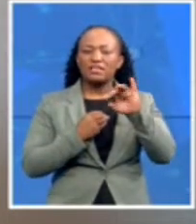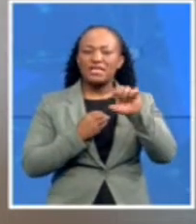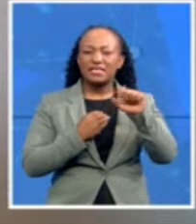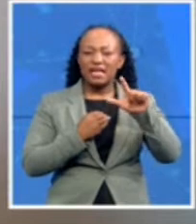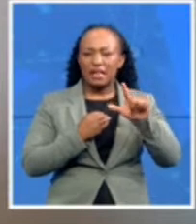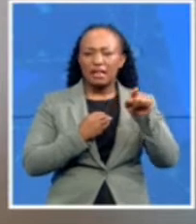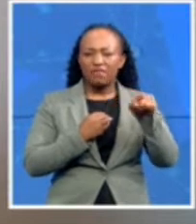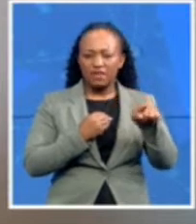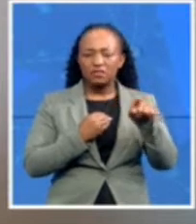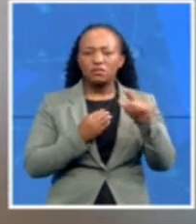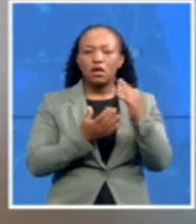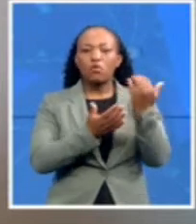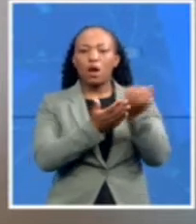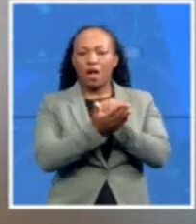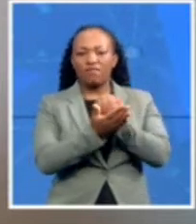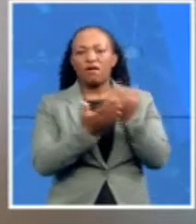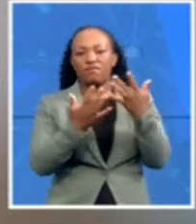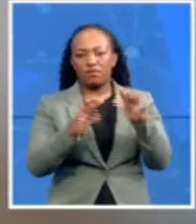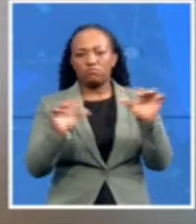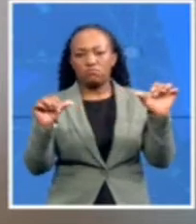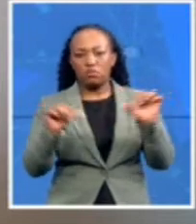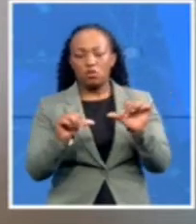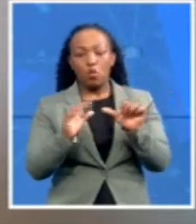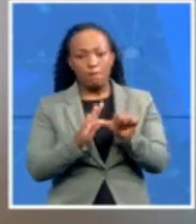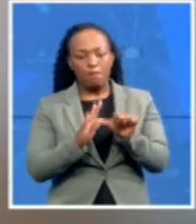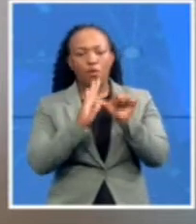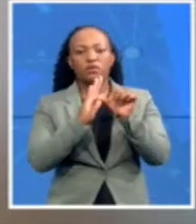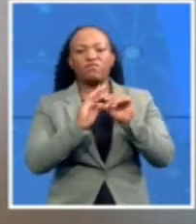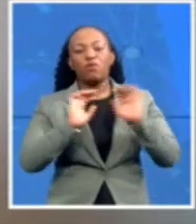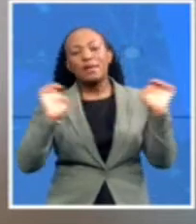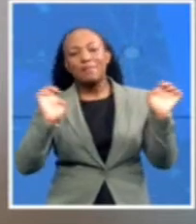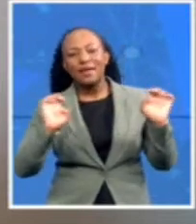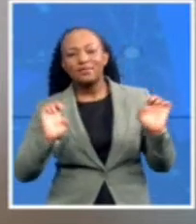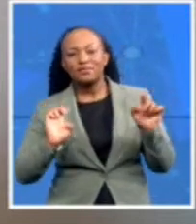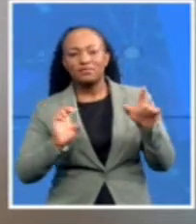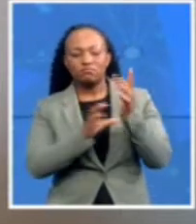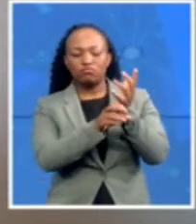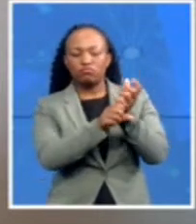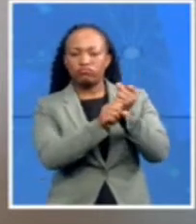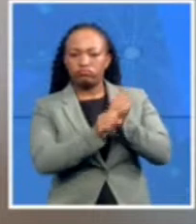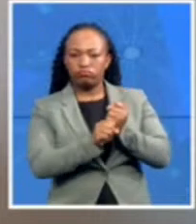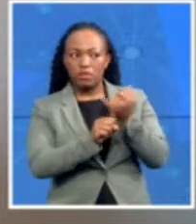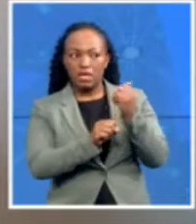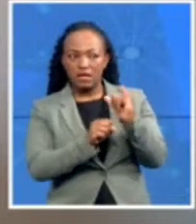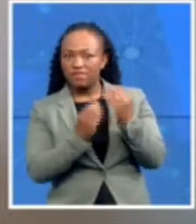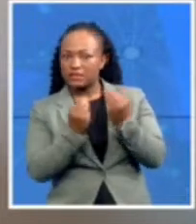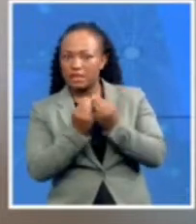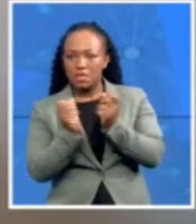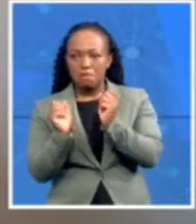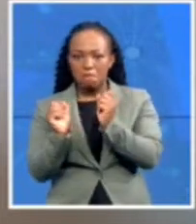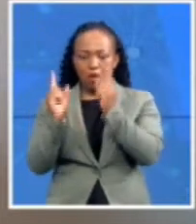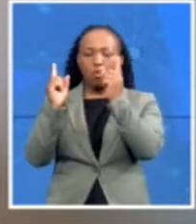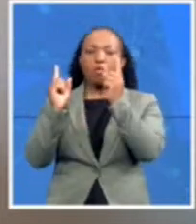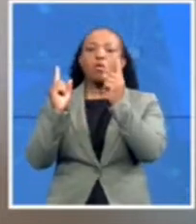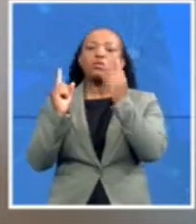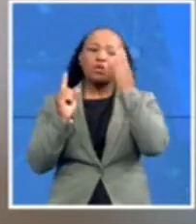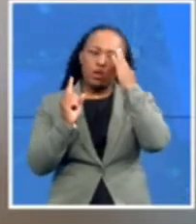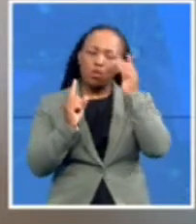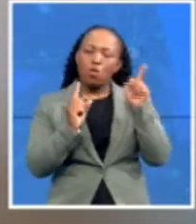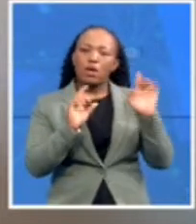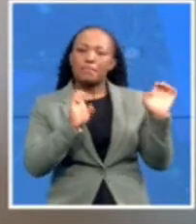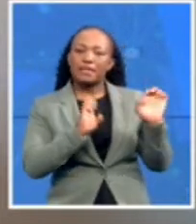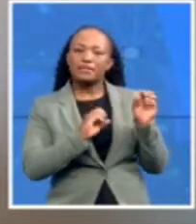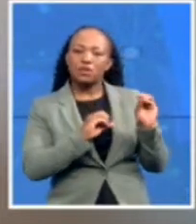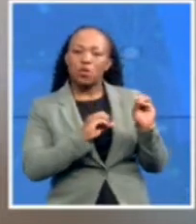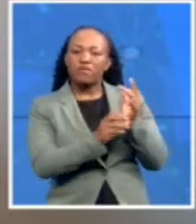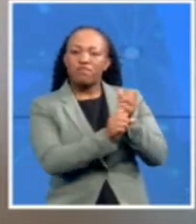our emergency reserves in the event that things do go awry. We